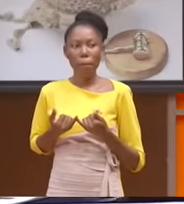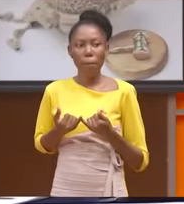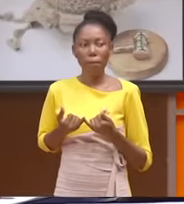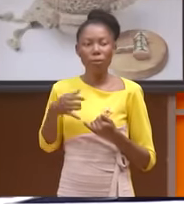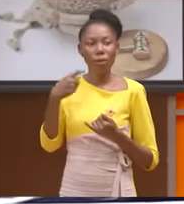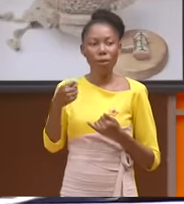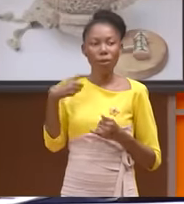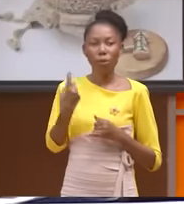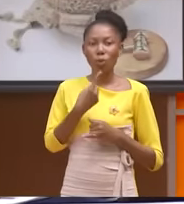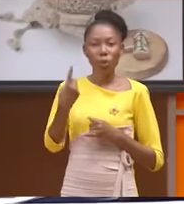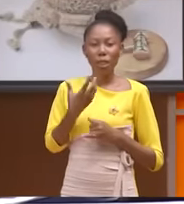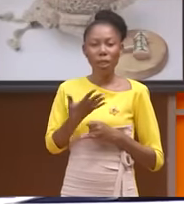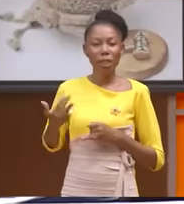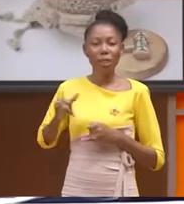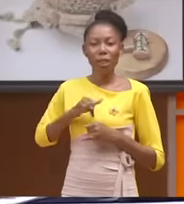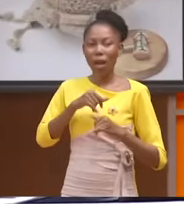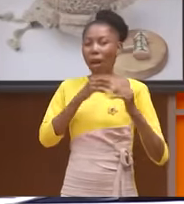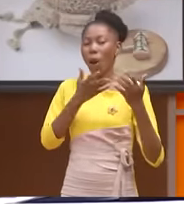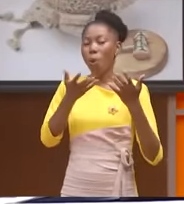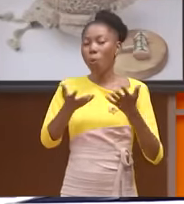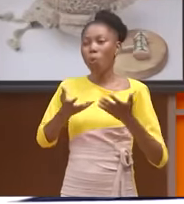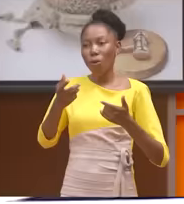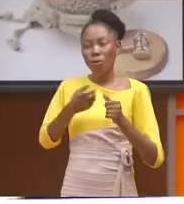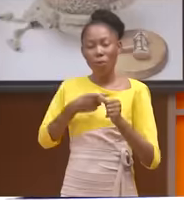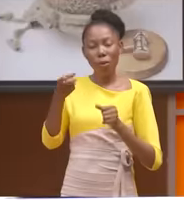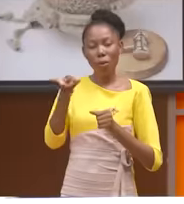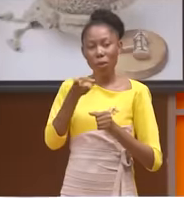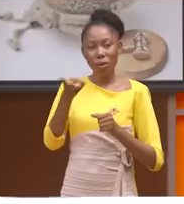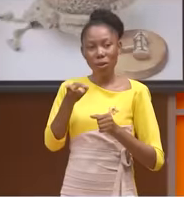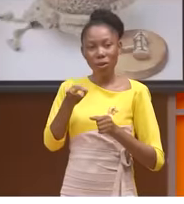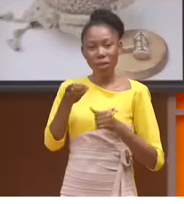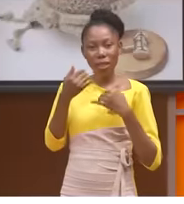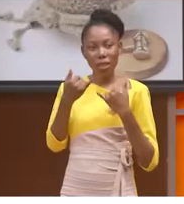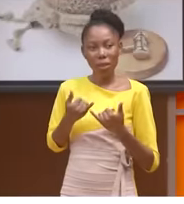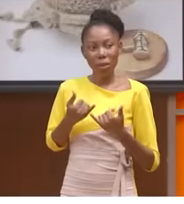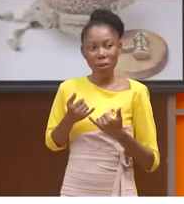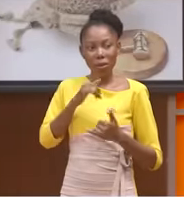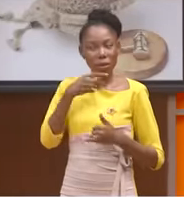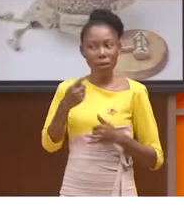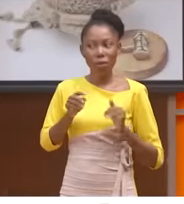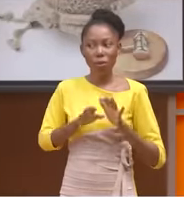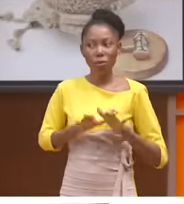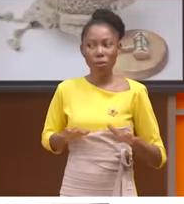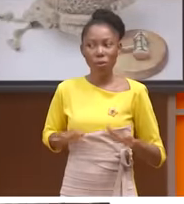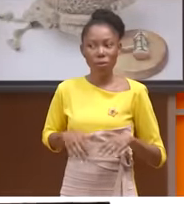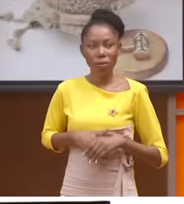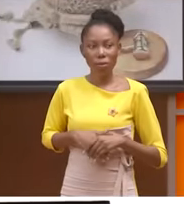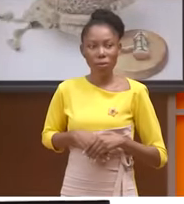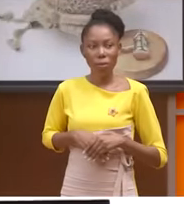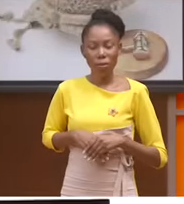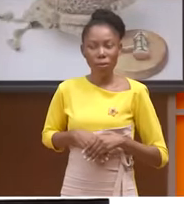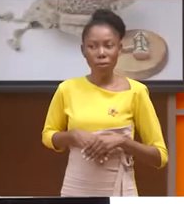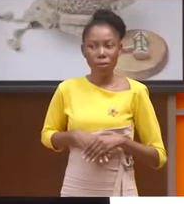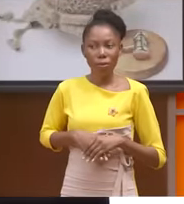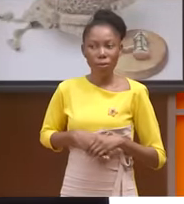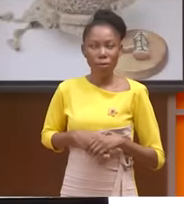the only thing I expect you to focus on for now is the children.